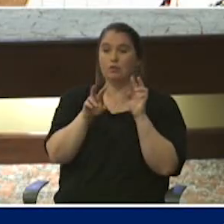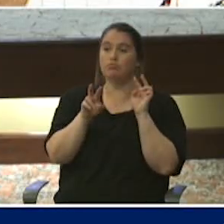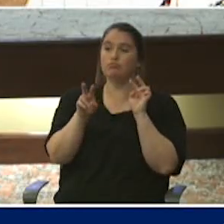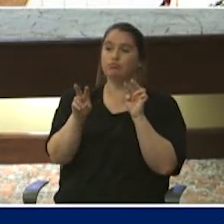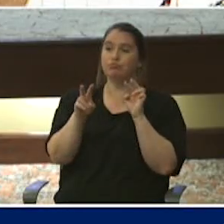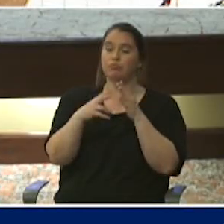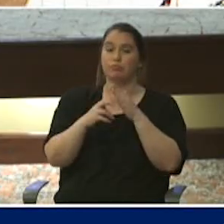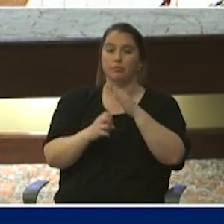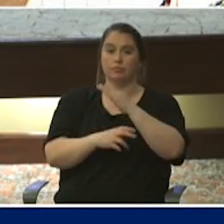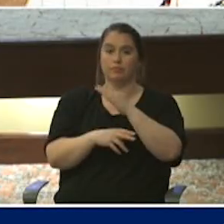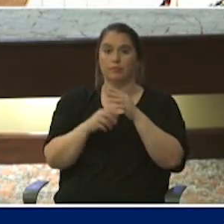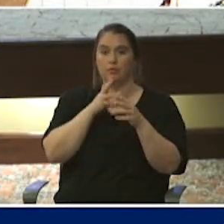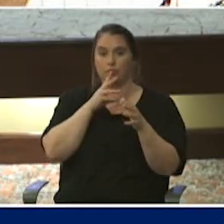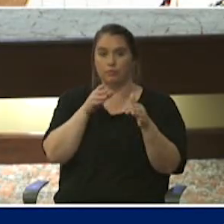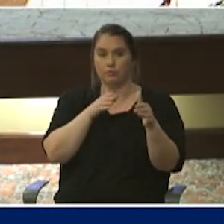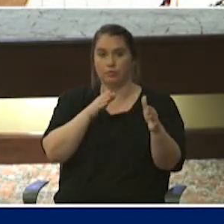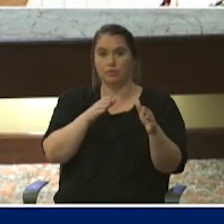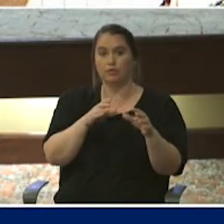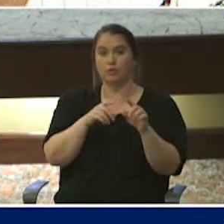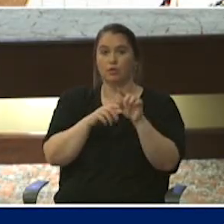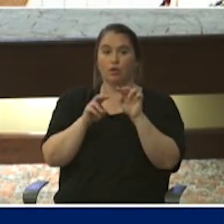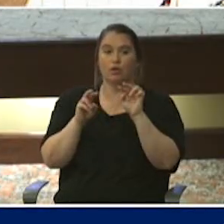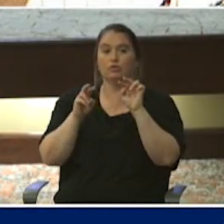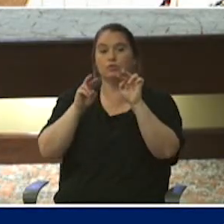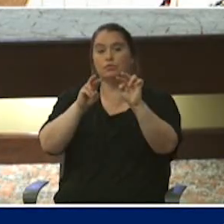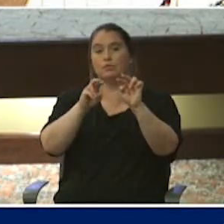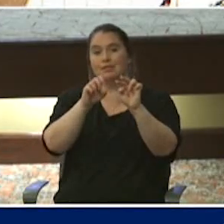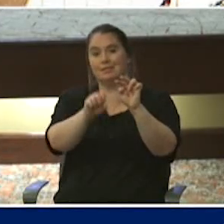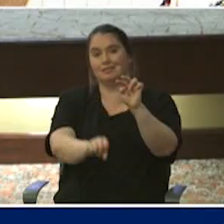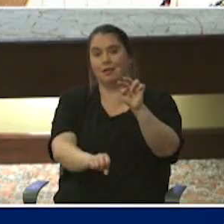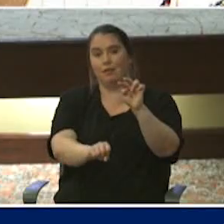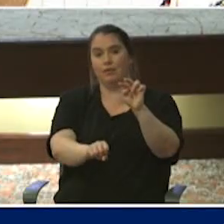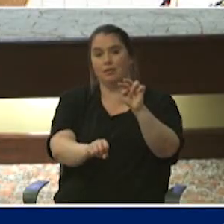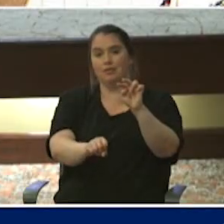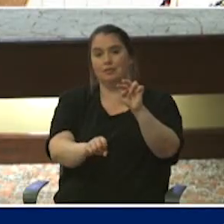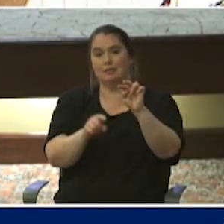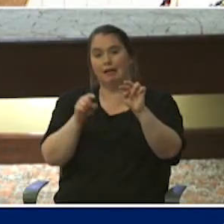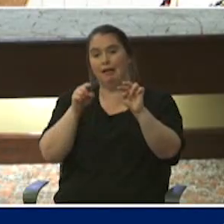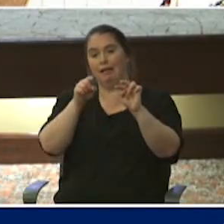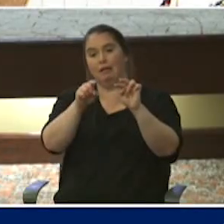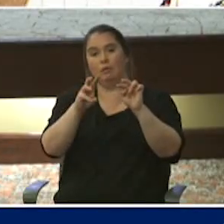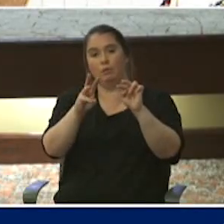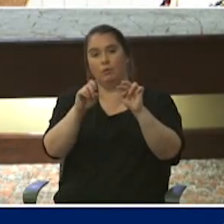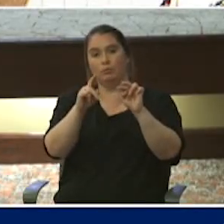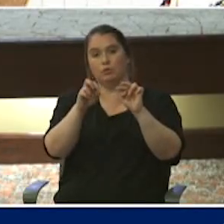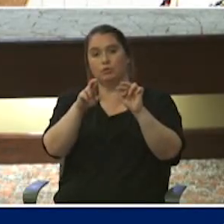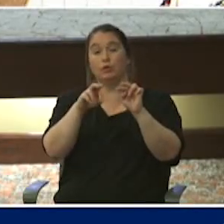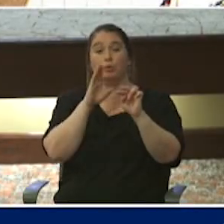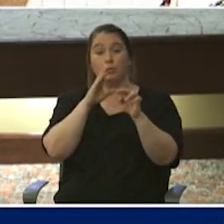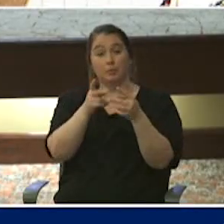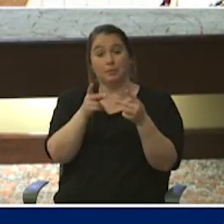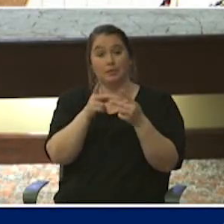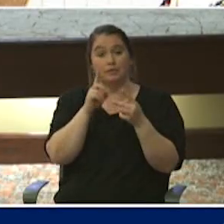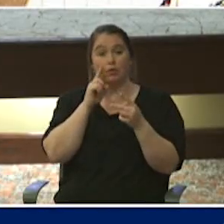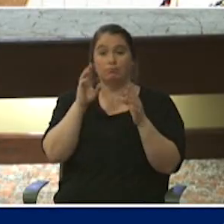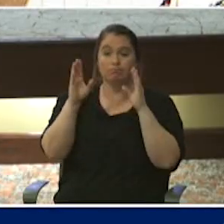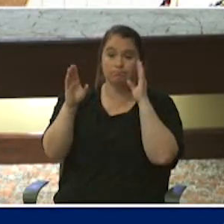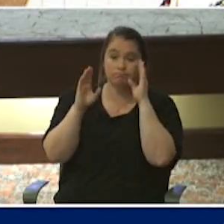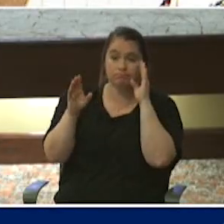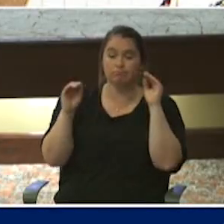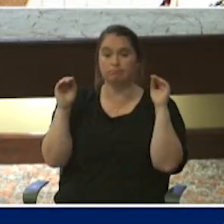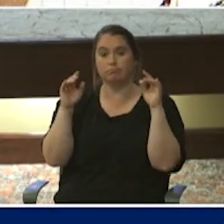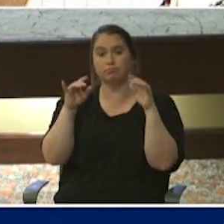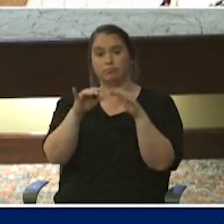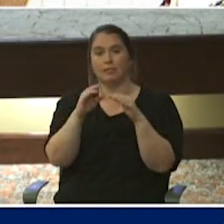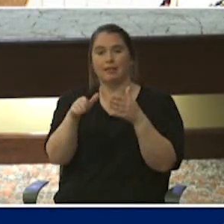back towards the south and looking down Webster. This would be a meet and greet place and tie together the end of